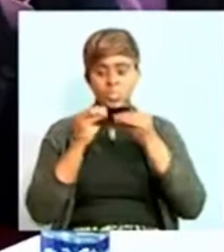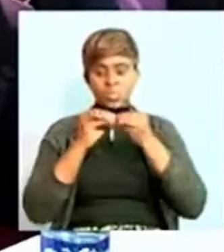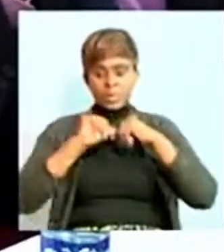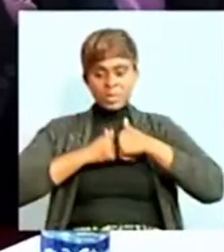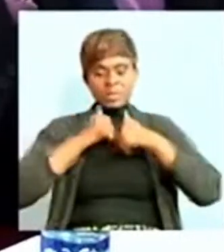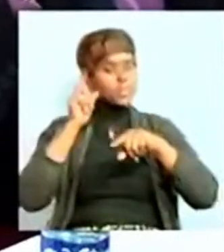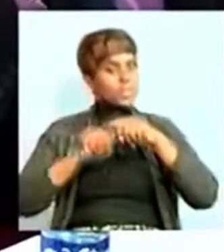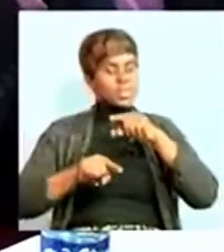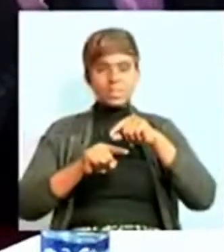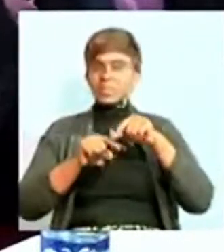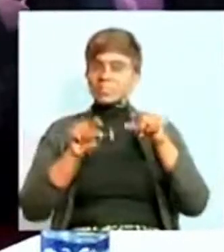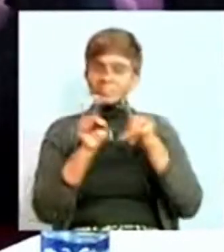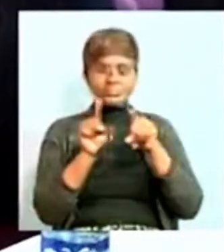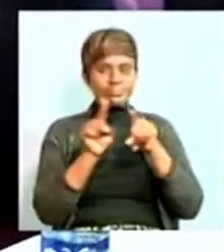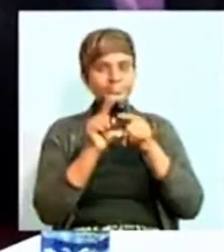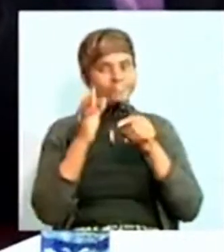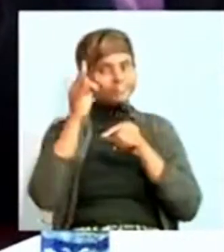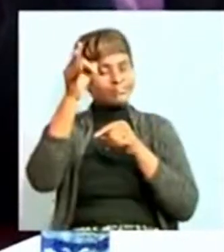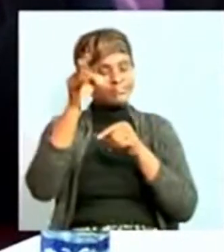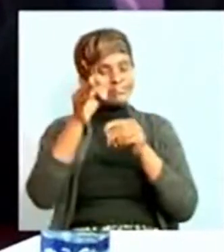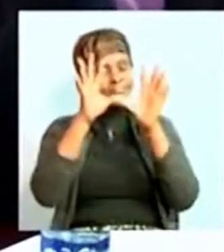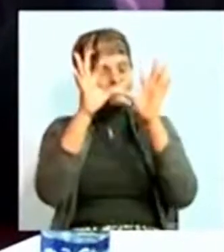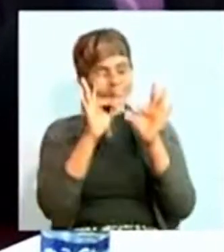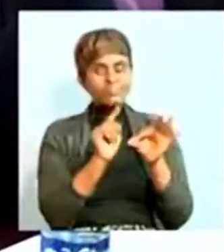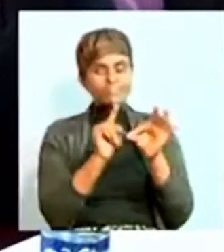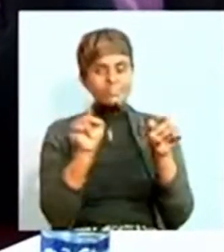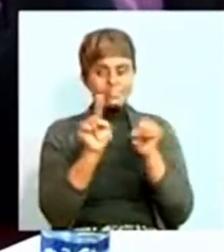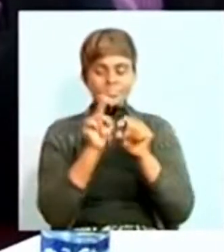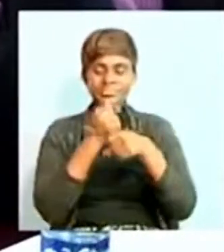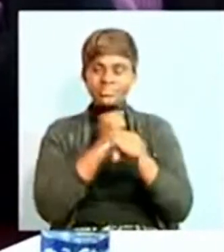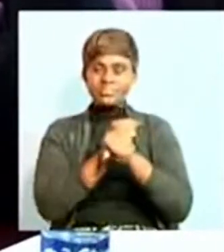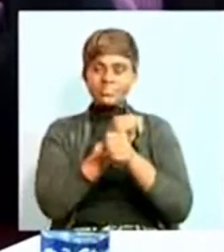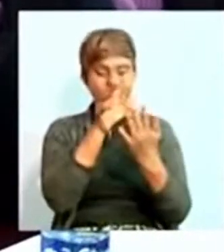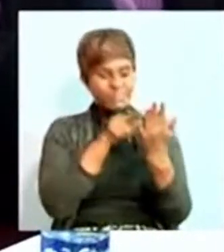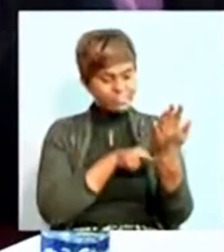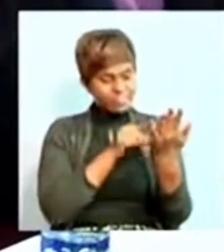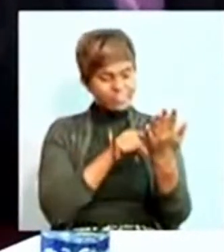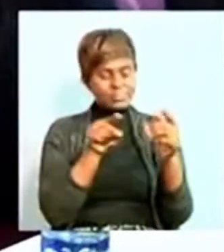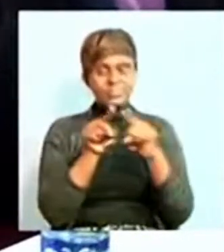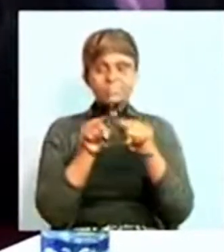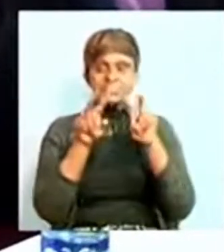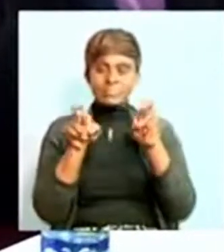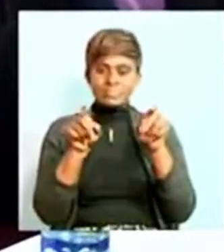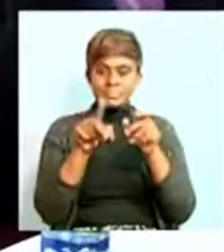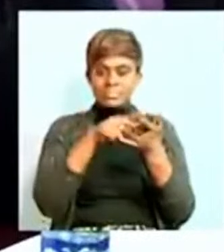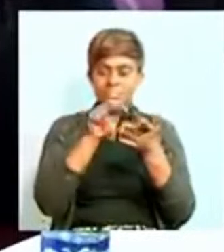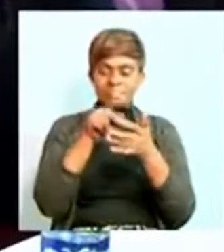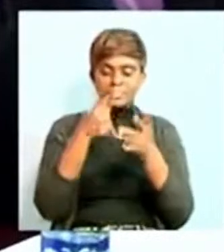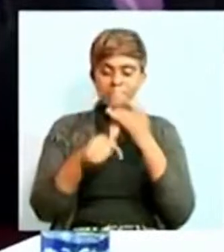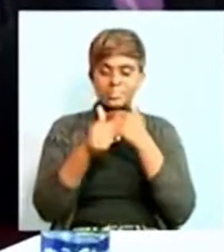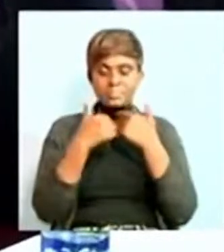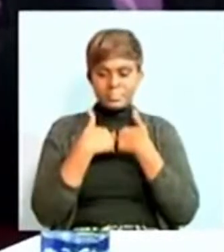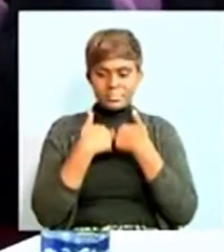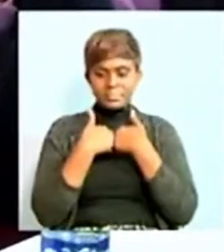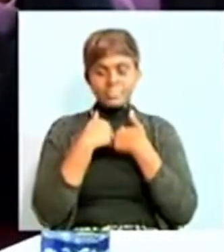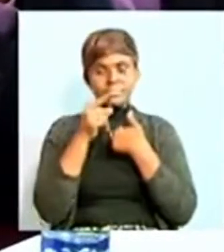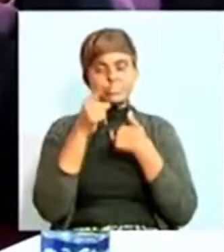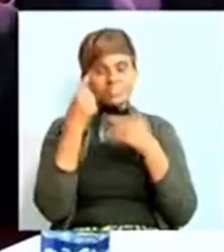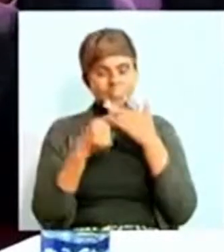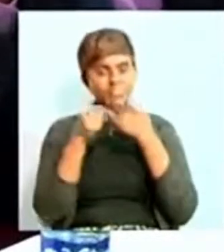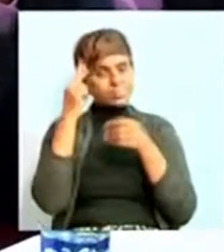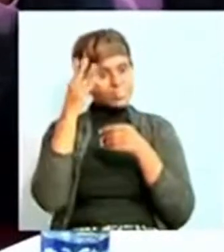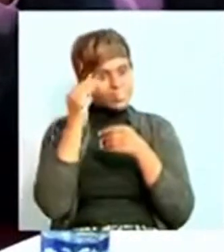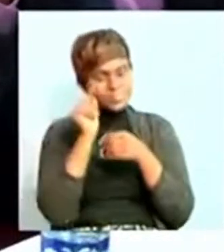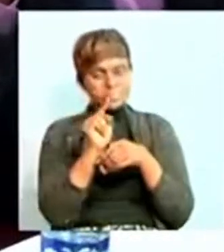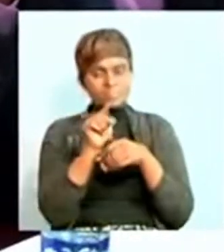cannot compromise by taking it forward maybe to accounts to make a perusal and verification of the payment that they are raising. So that is just the reason